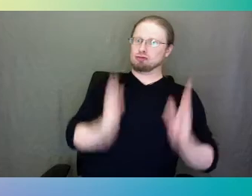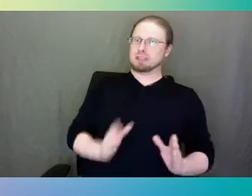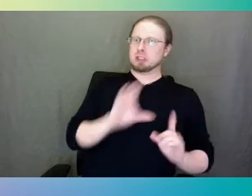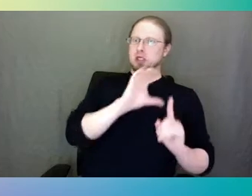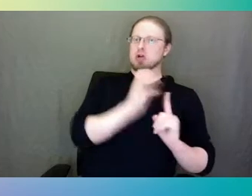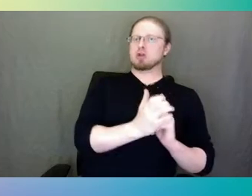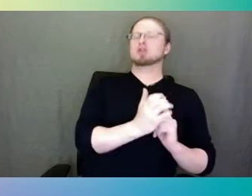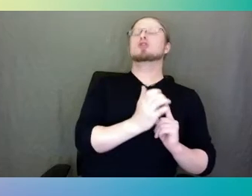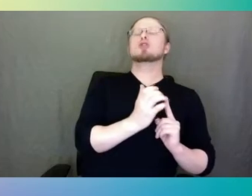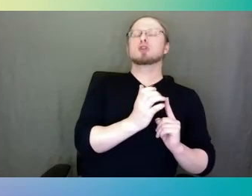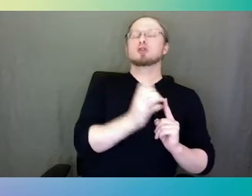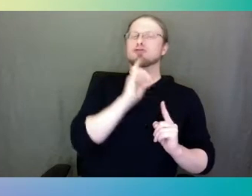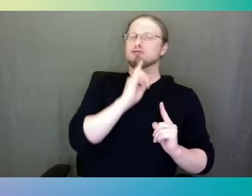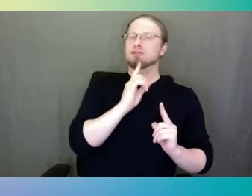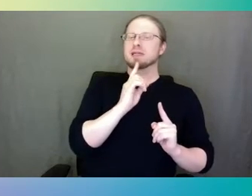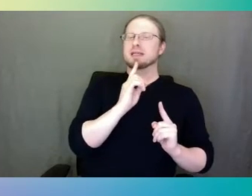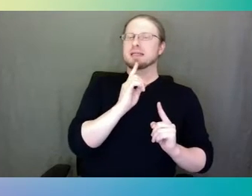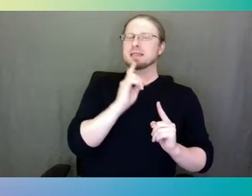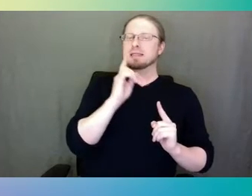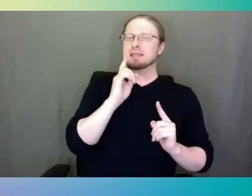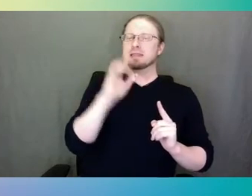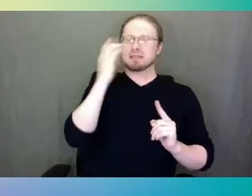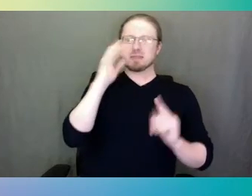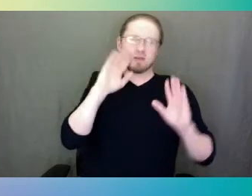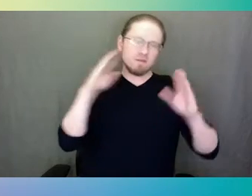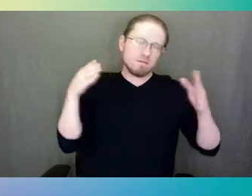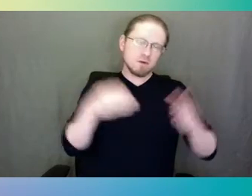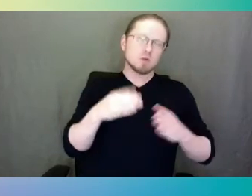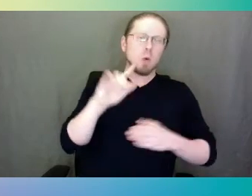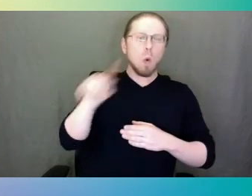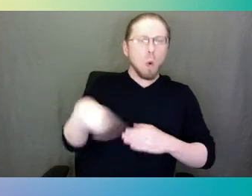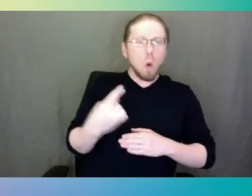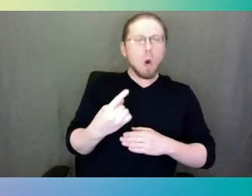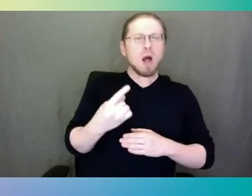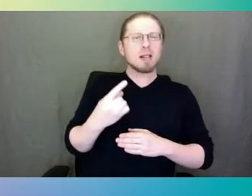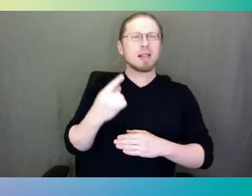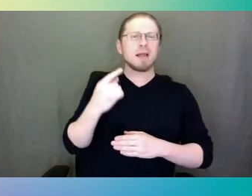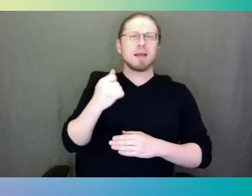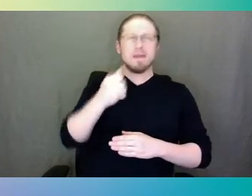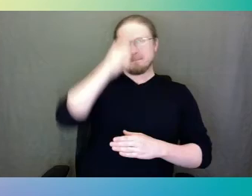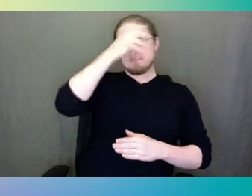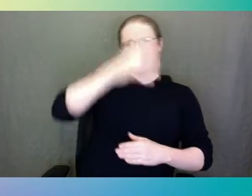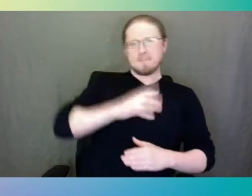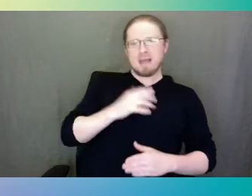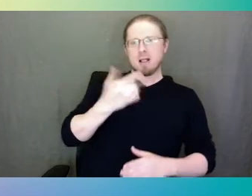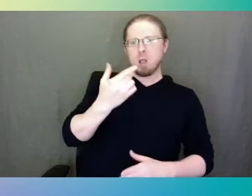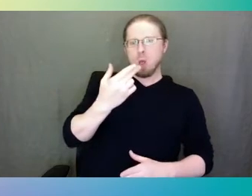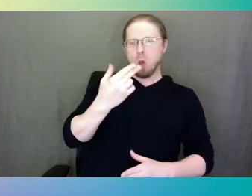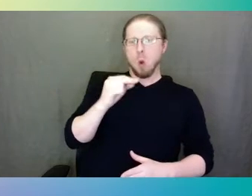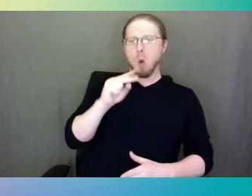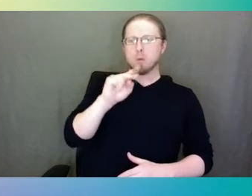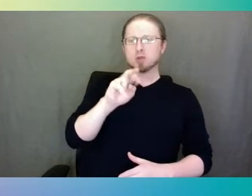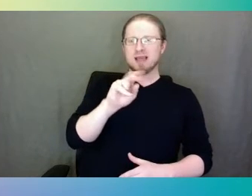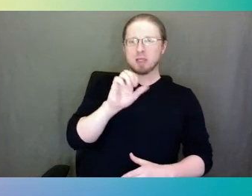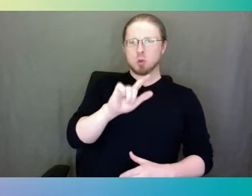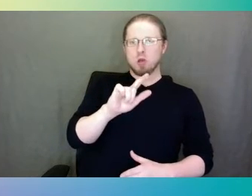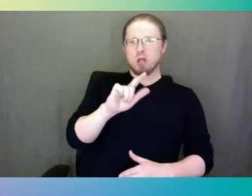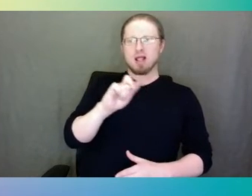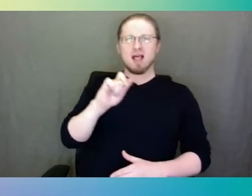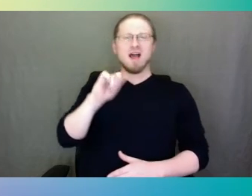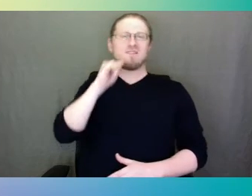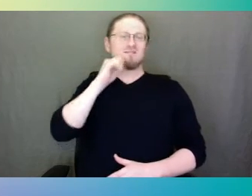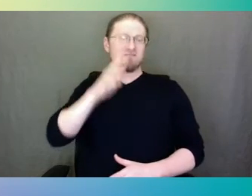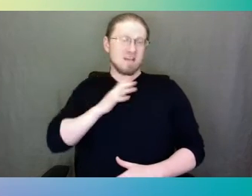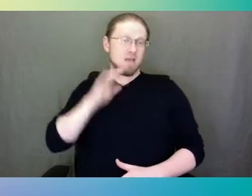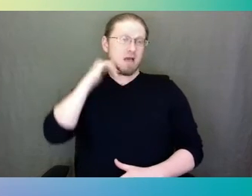to target female prostitutes and male homosexuals with our morality laws. And he writes a book